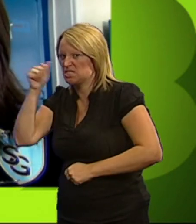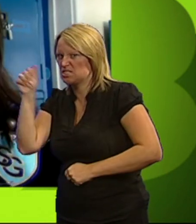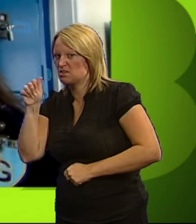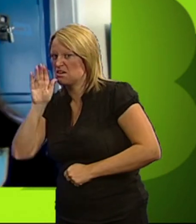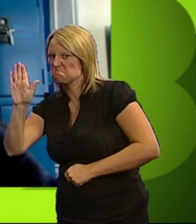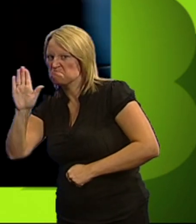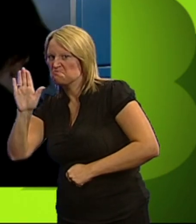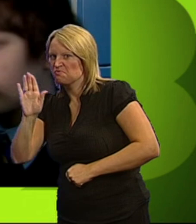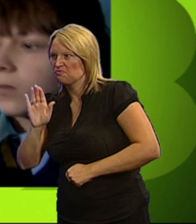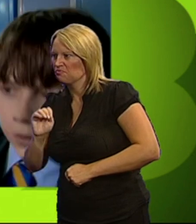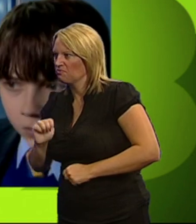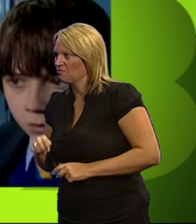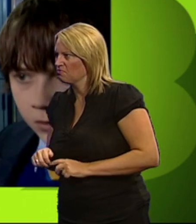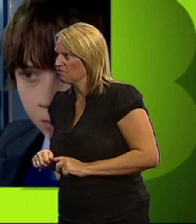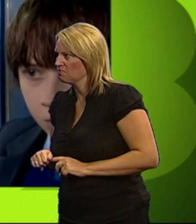Branna.